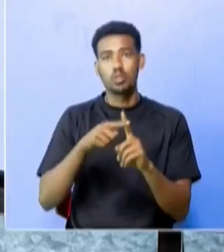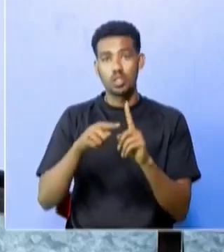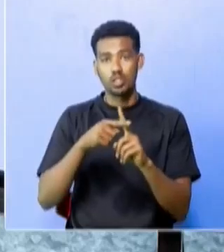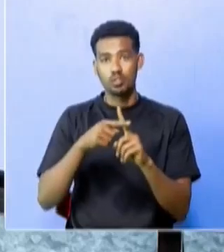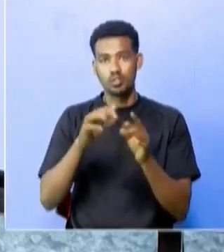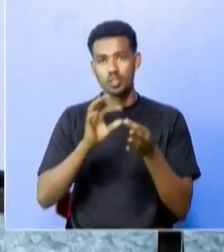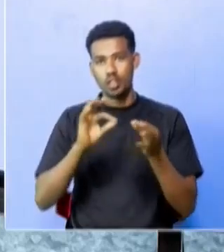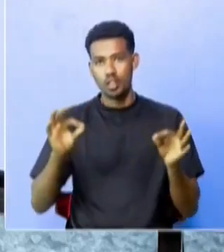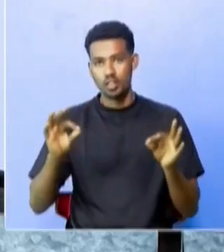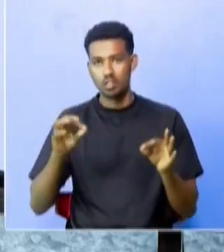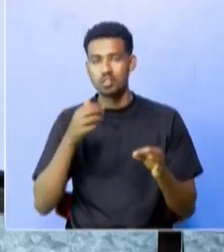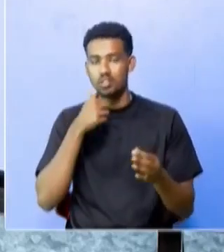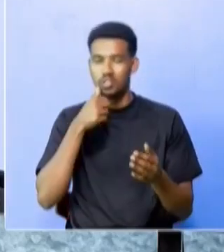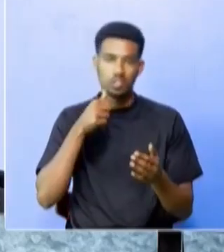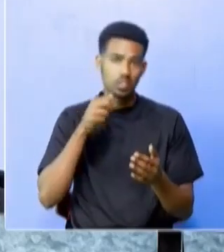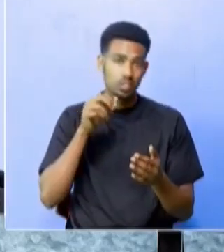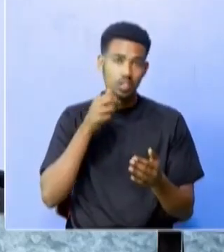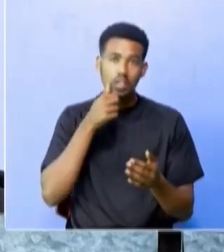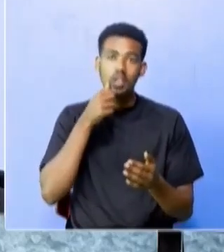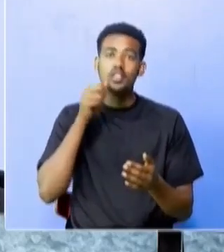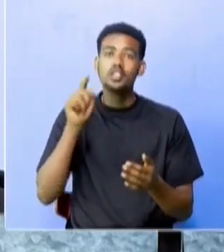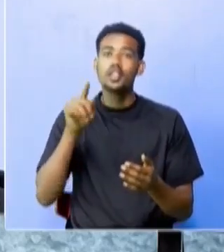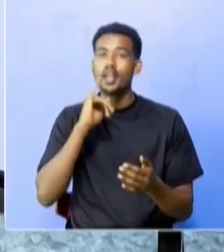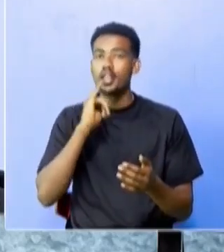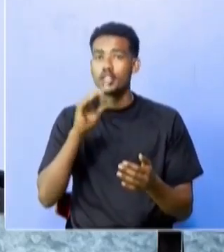sentence. She's not writing a letter. She